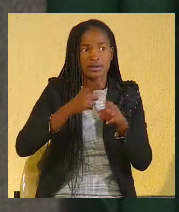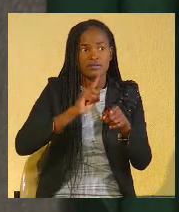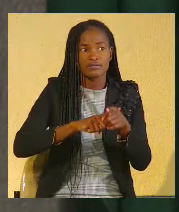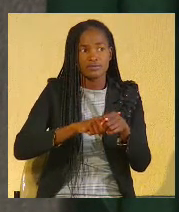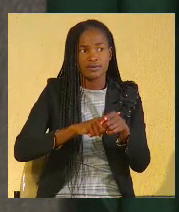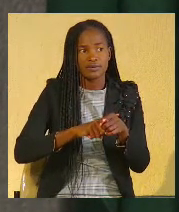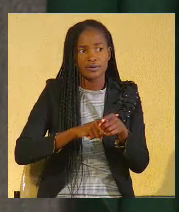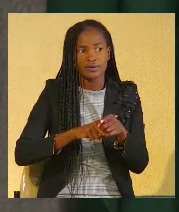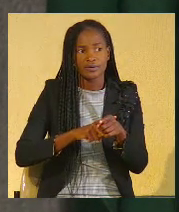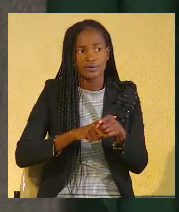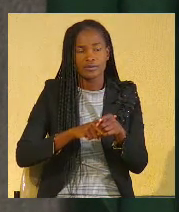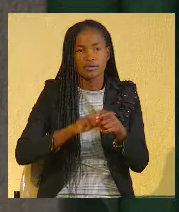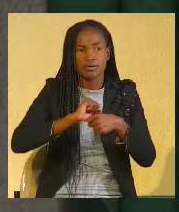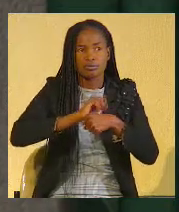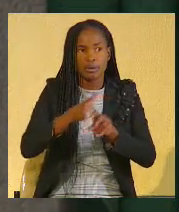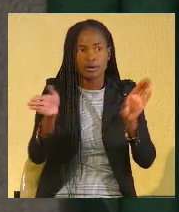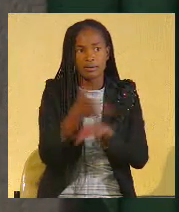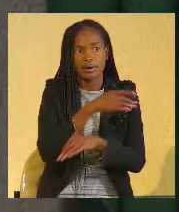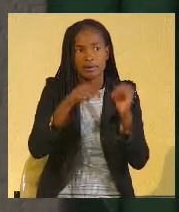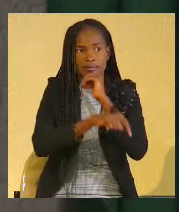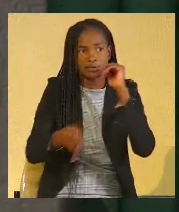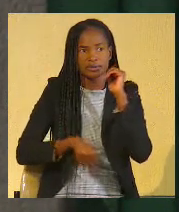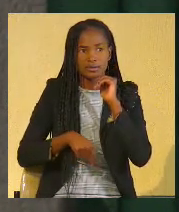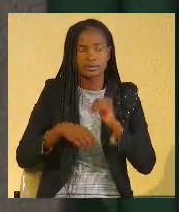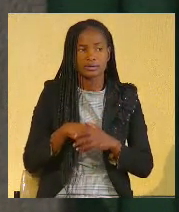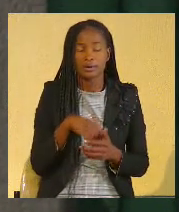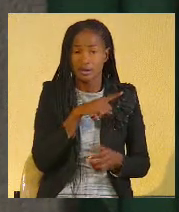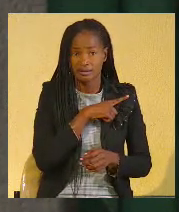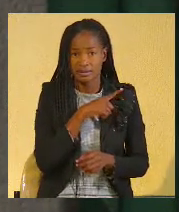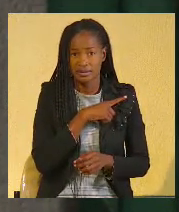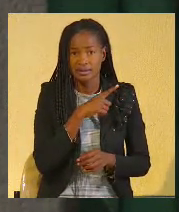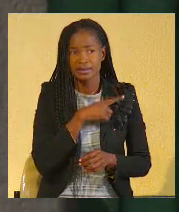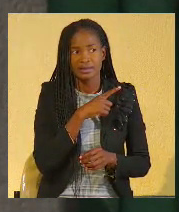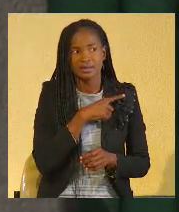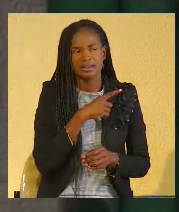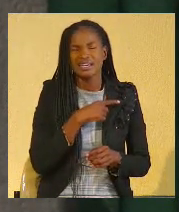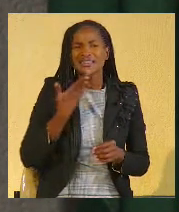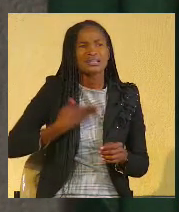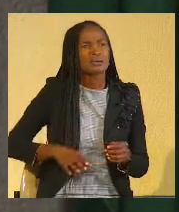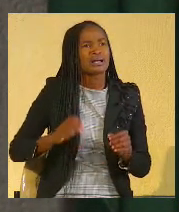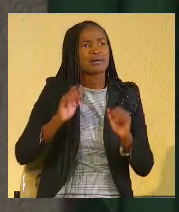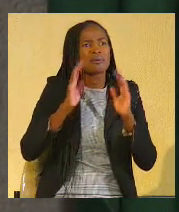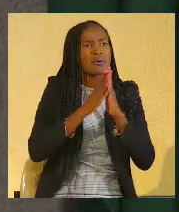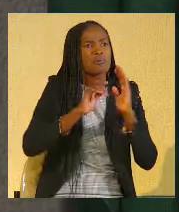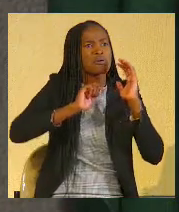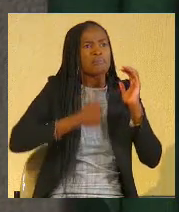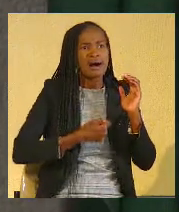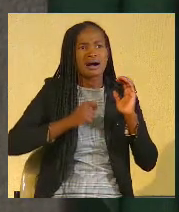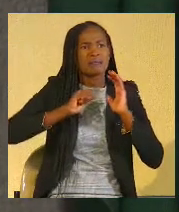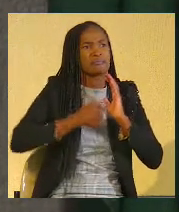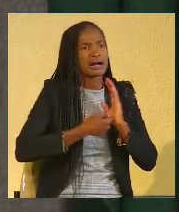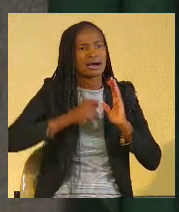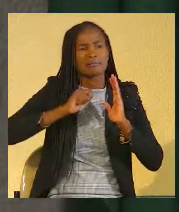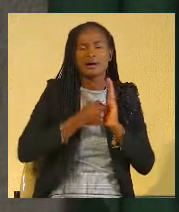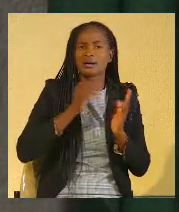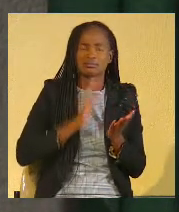finally overcome COVID-19 in Namibia so that things can come back to normal. We know that we are undergoing a